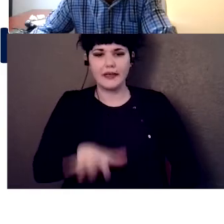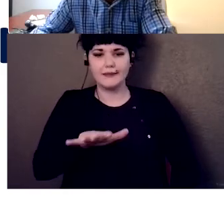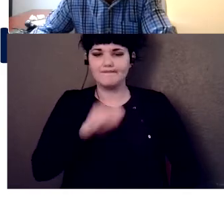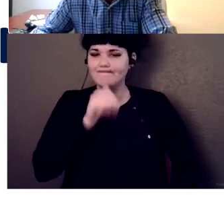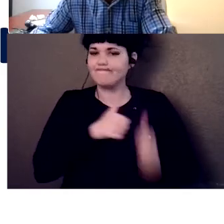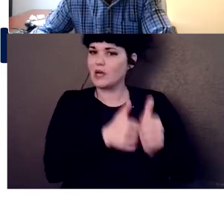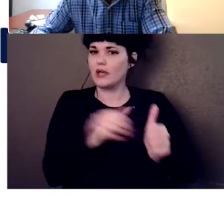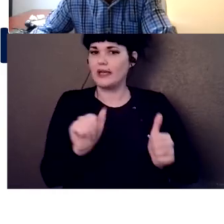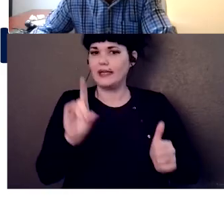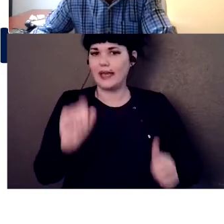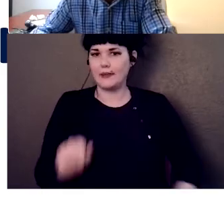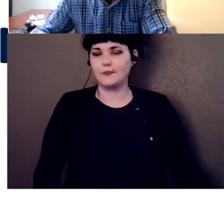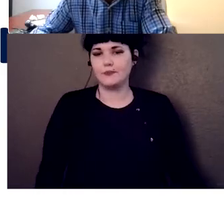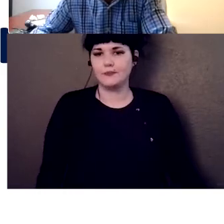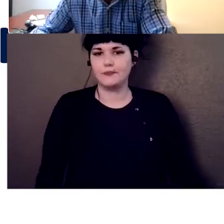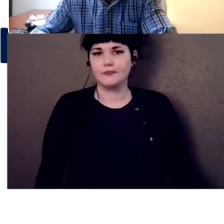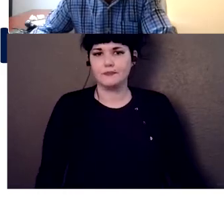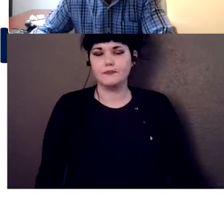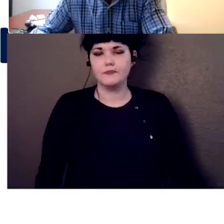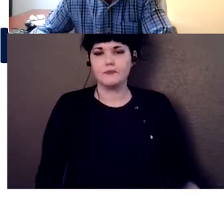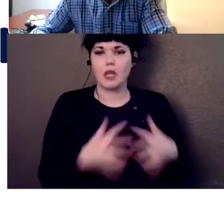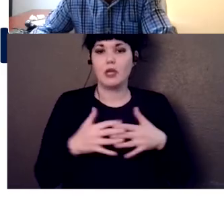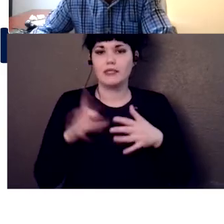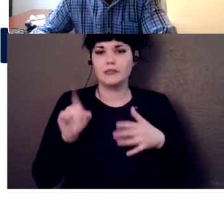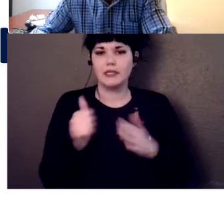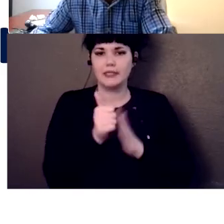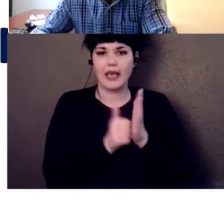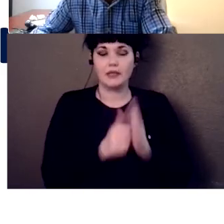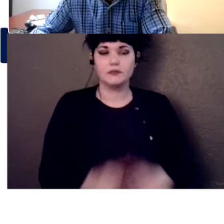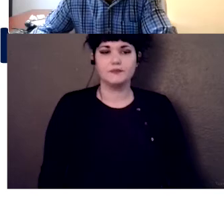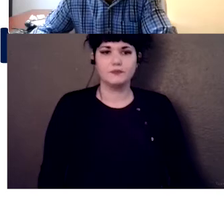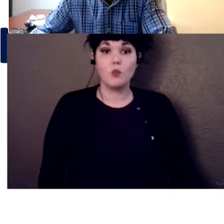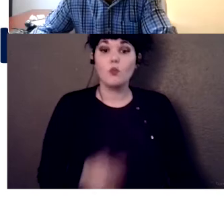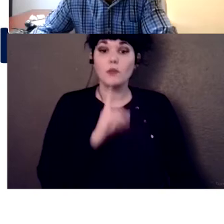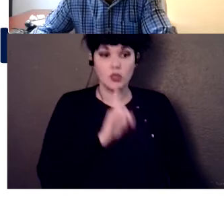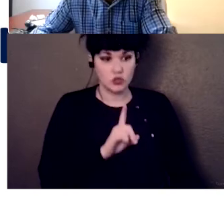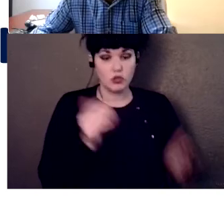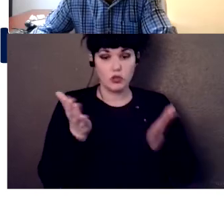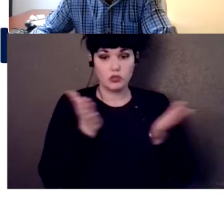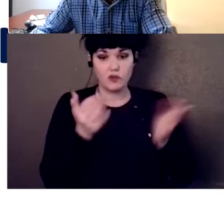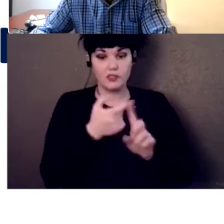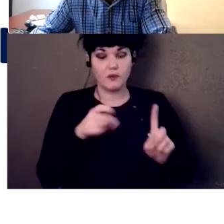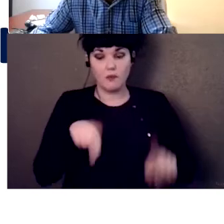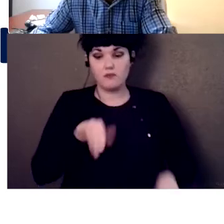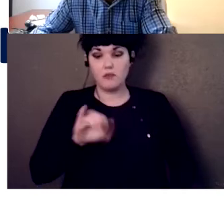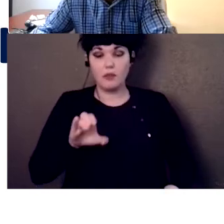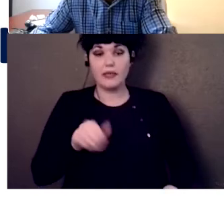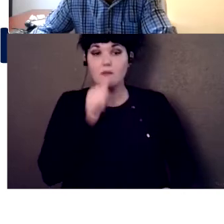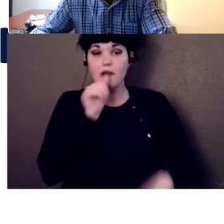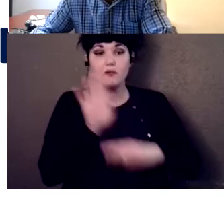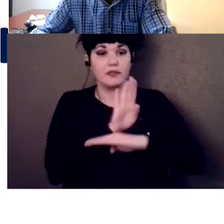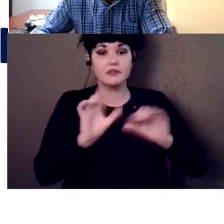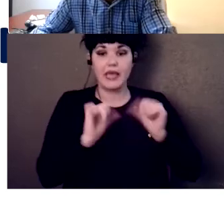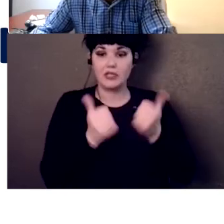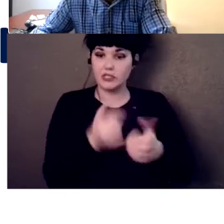ADA, American Disabilities Act. We can ensure that the services being provided by public and private business agencies are accessible to